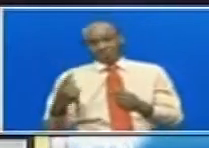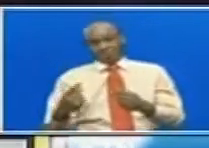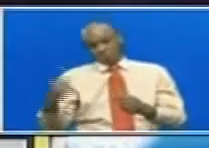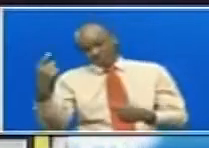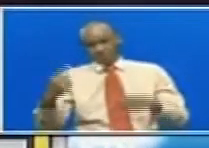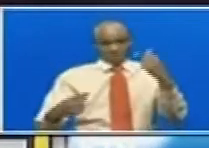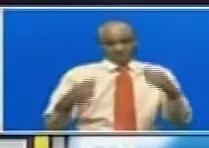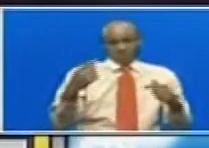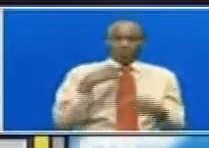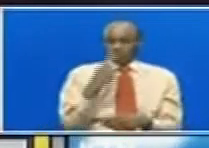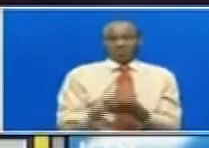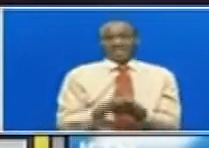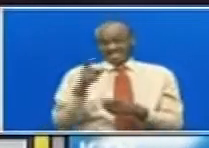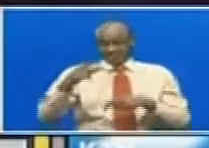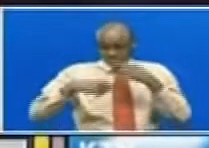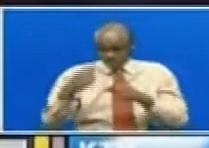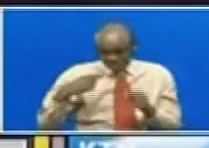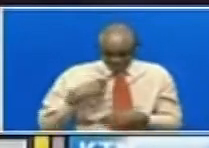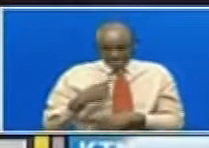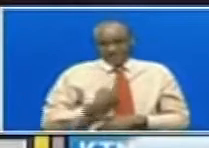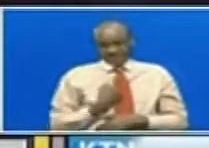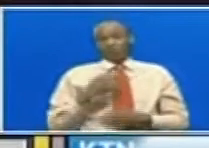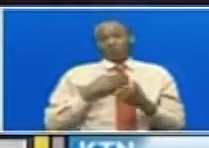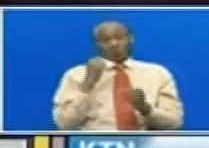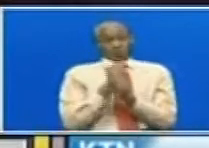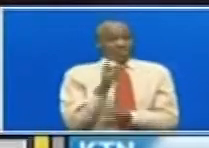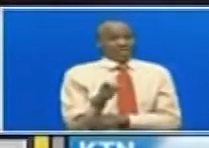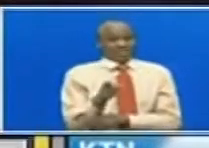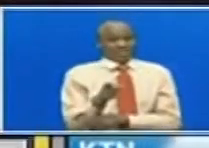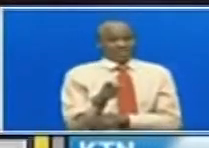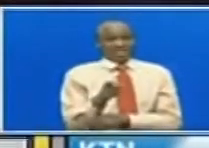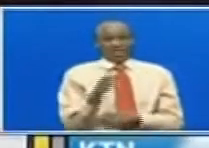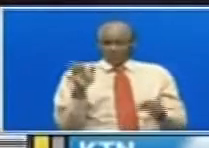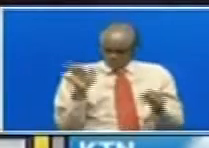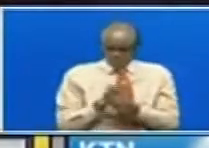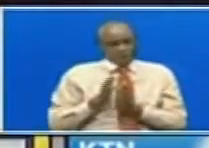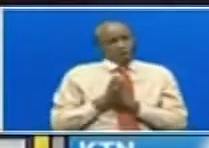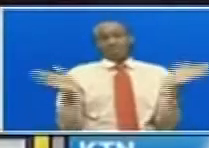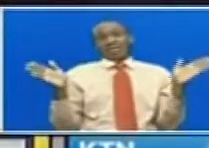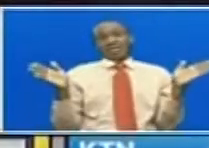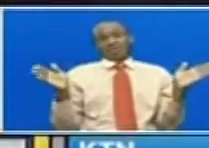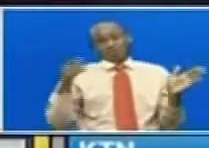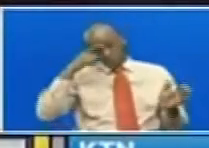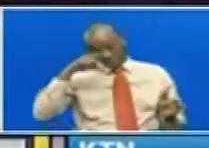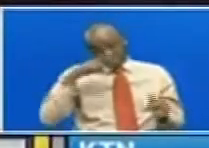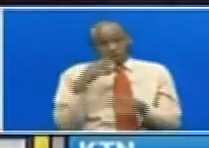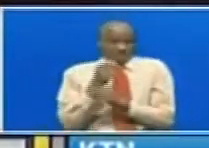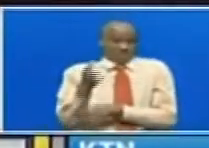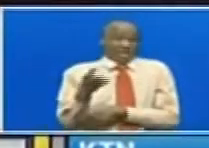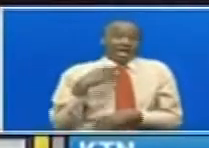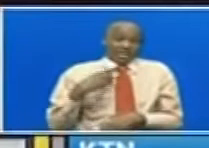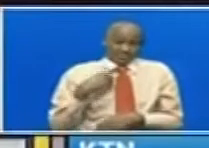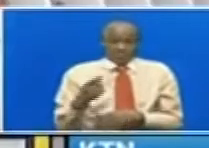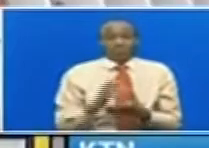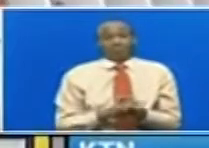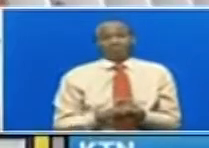That process, I certainly would like to do that in the full transparency of policyholders and of management in